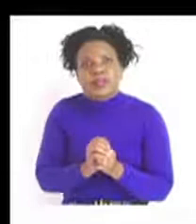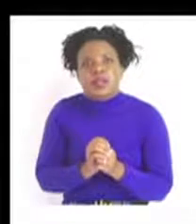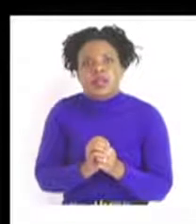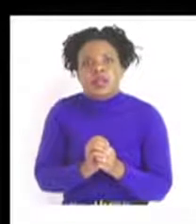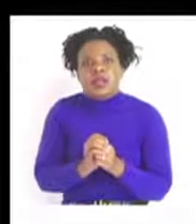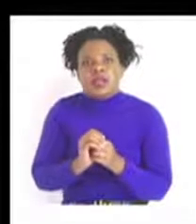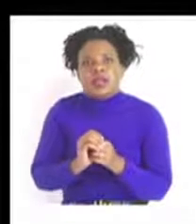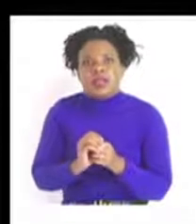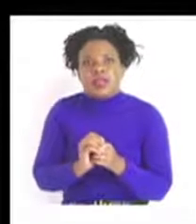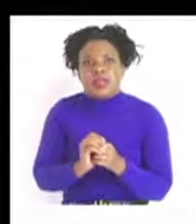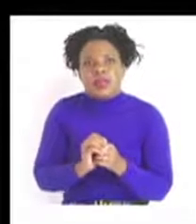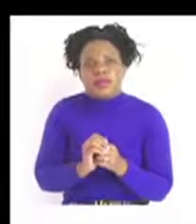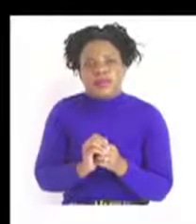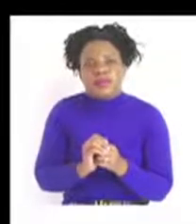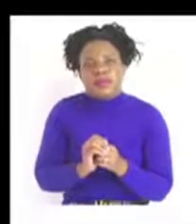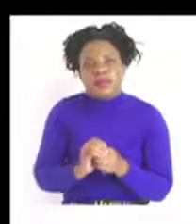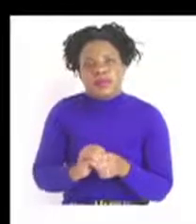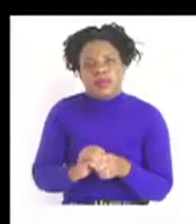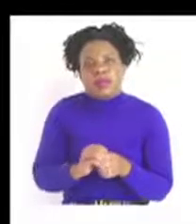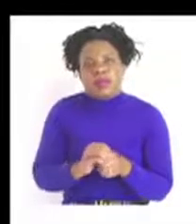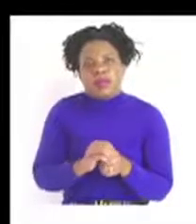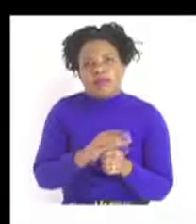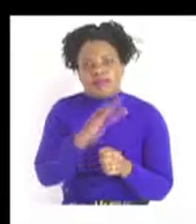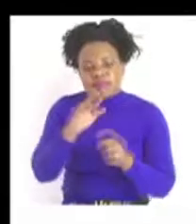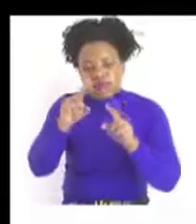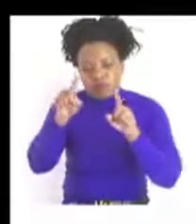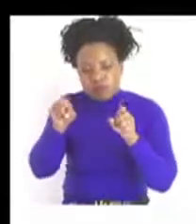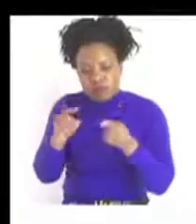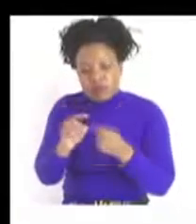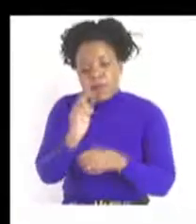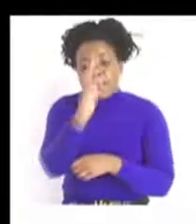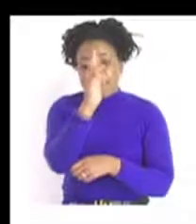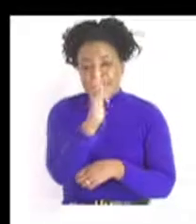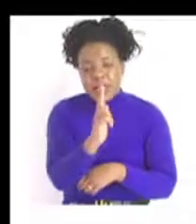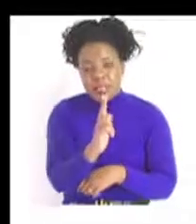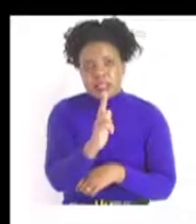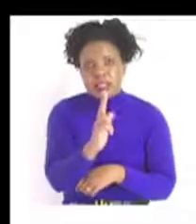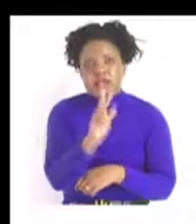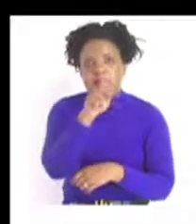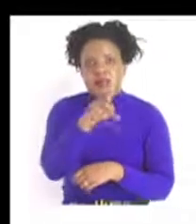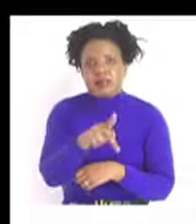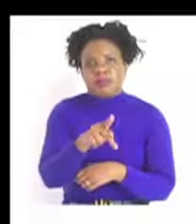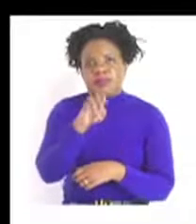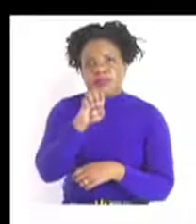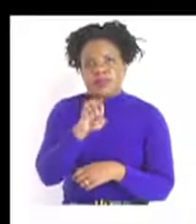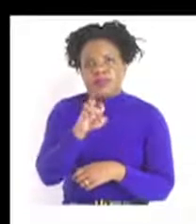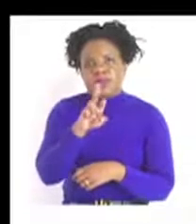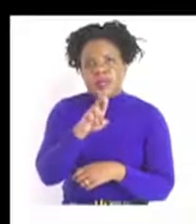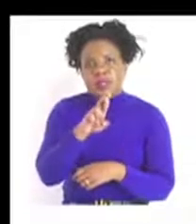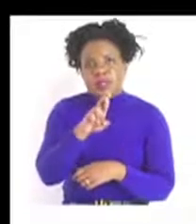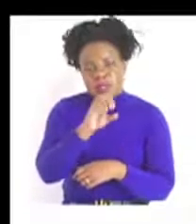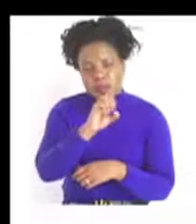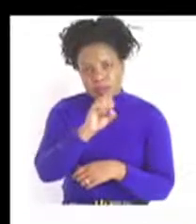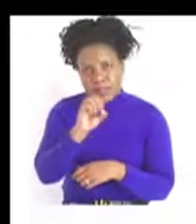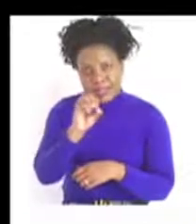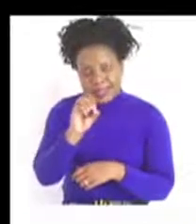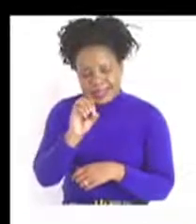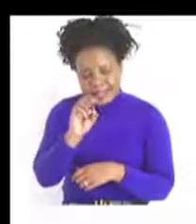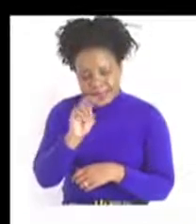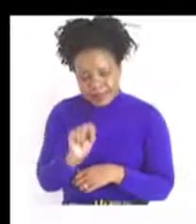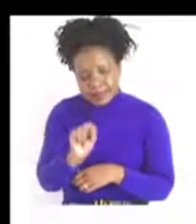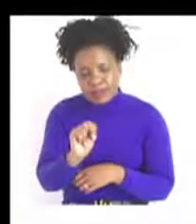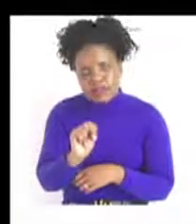The singular noun there is bus, to reach the farm. The journey there is fun, as I have the